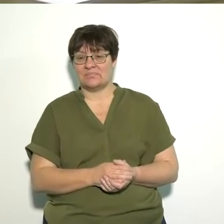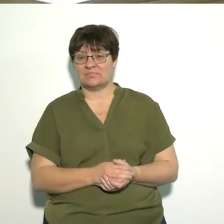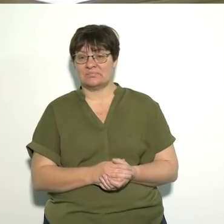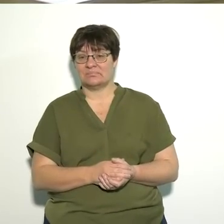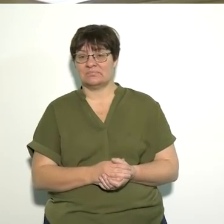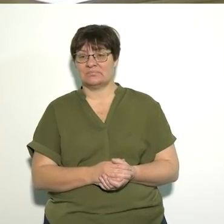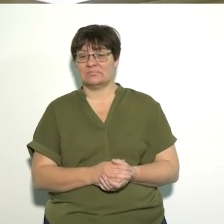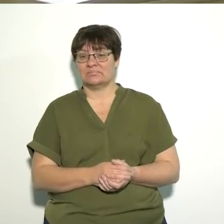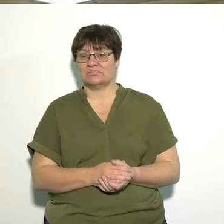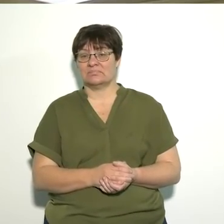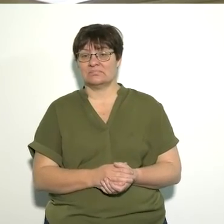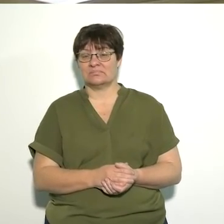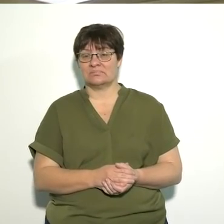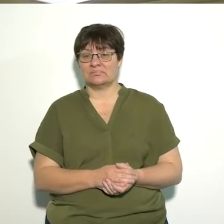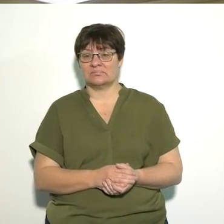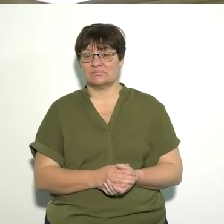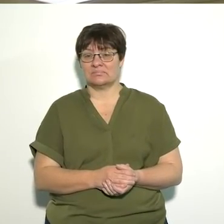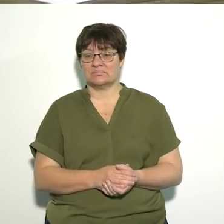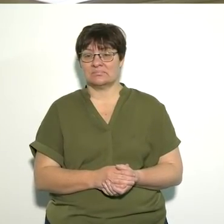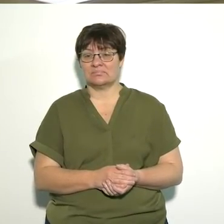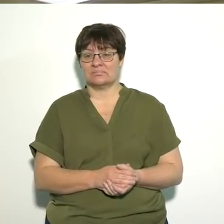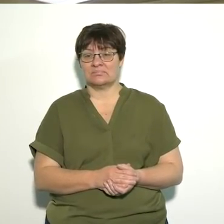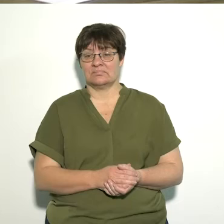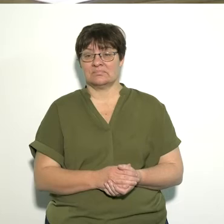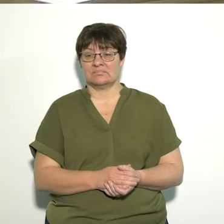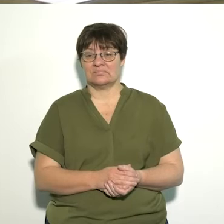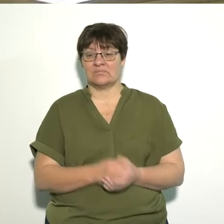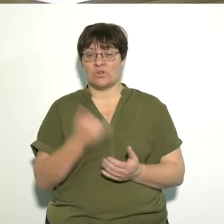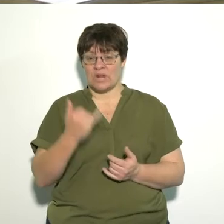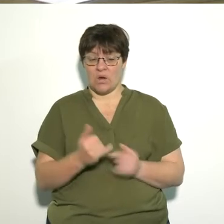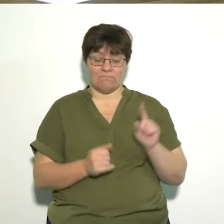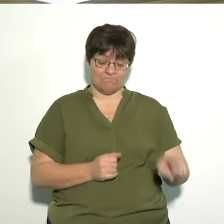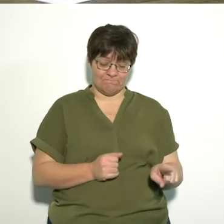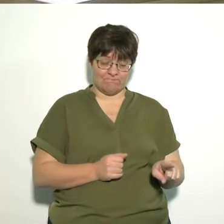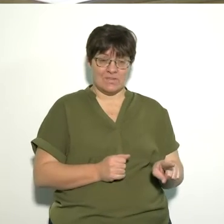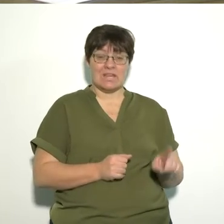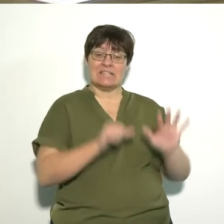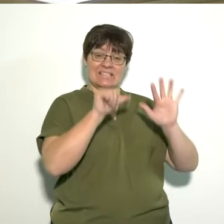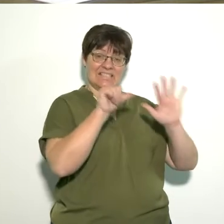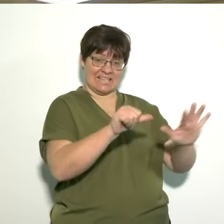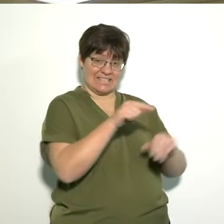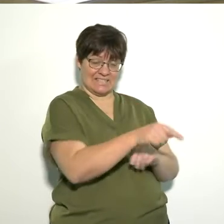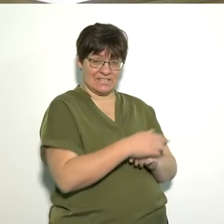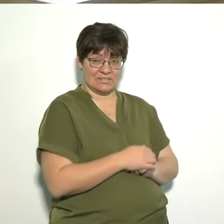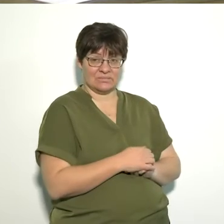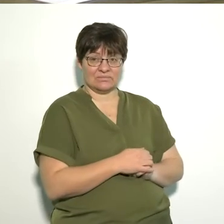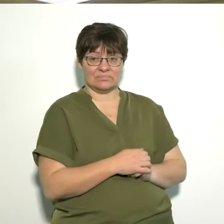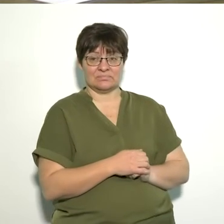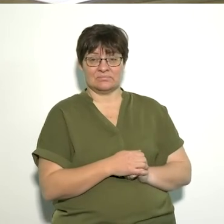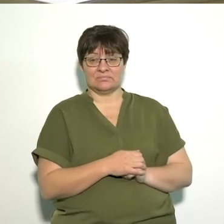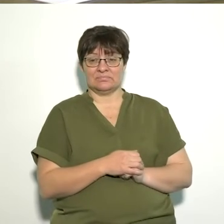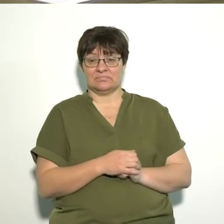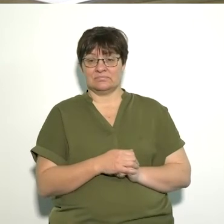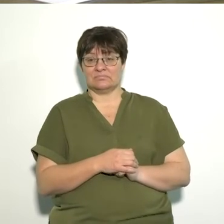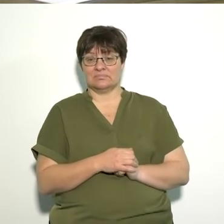nicely. So in this box over here, you're going to take out 6 matches, because that's what's on the domino over